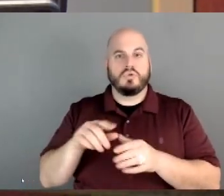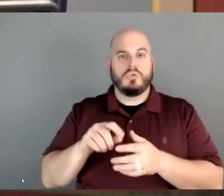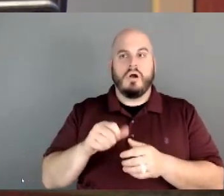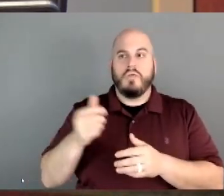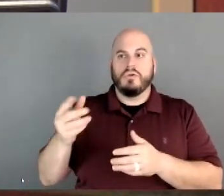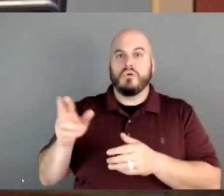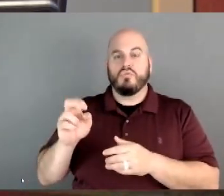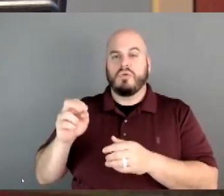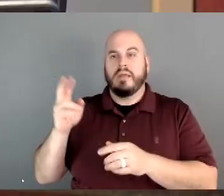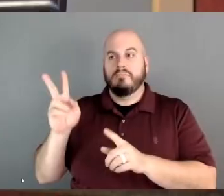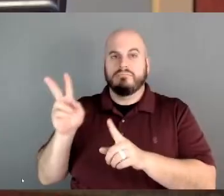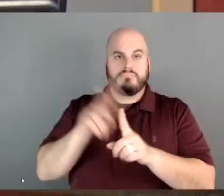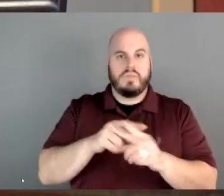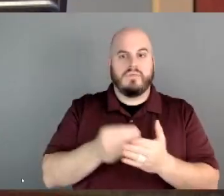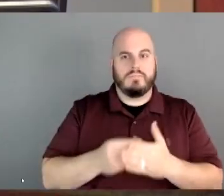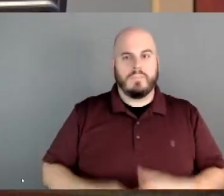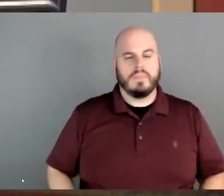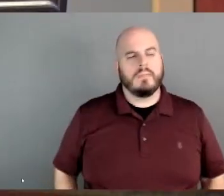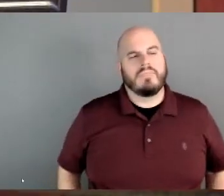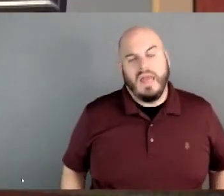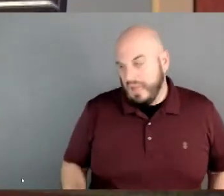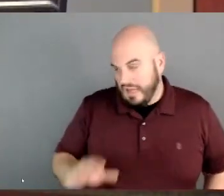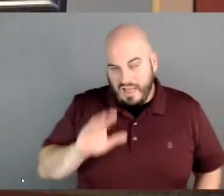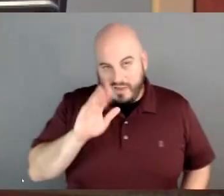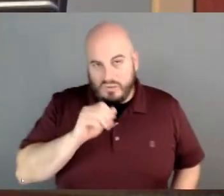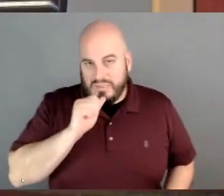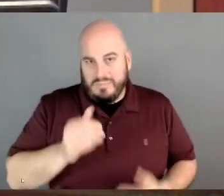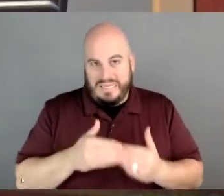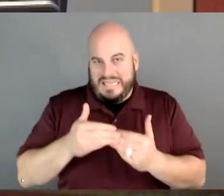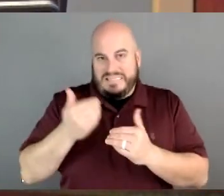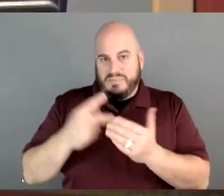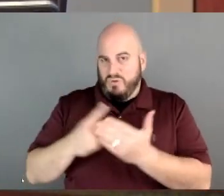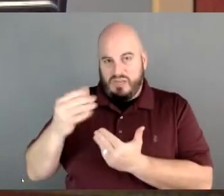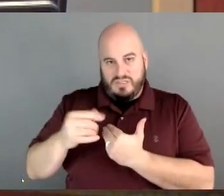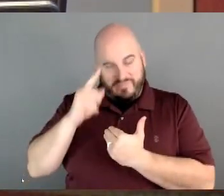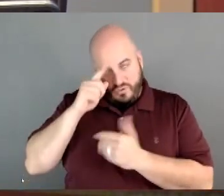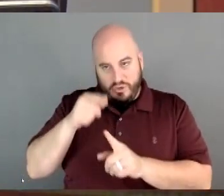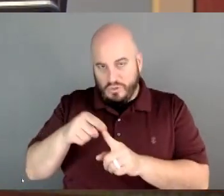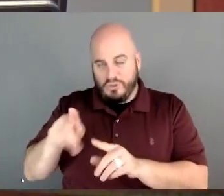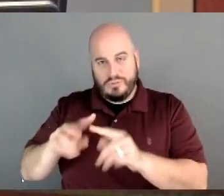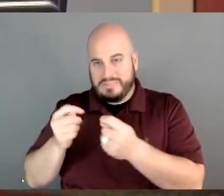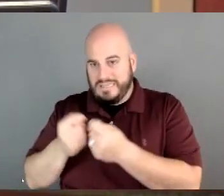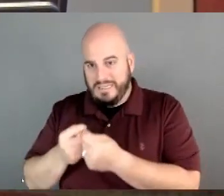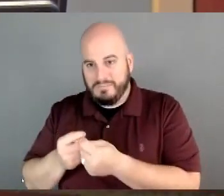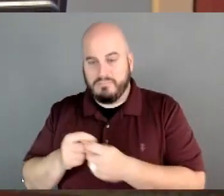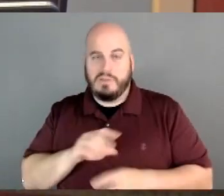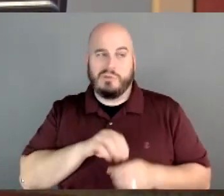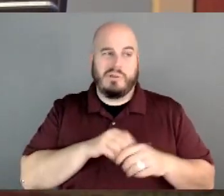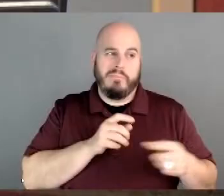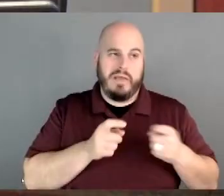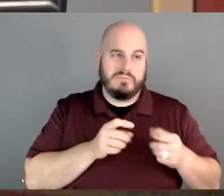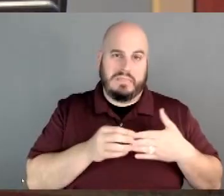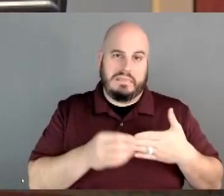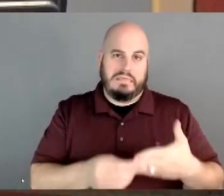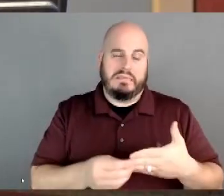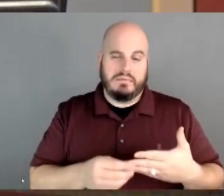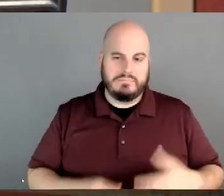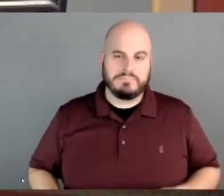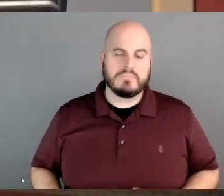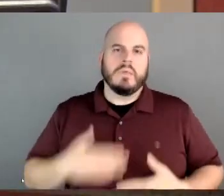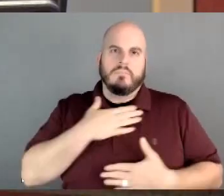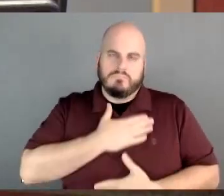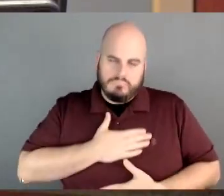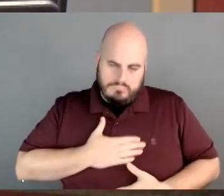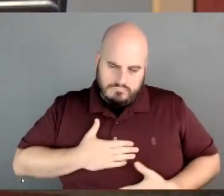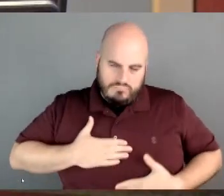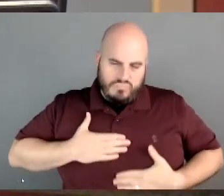has not been an easy project for anyone in your department, including management that was leading it, and we appreciate all of the things that have